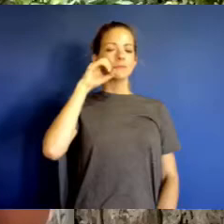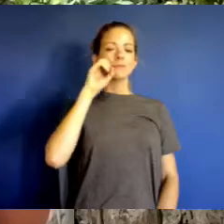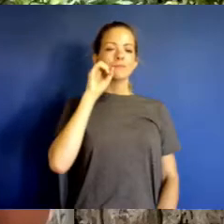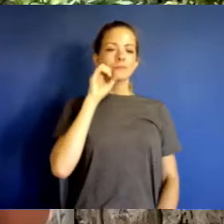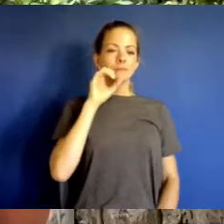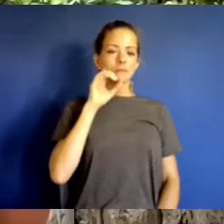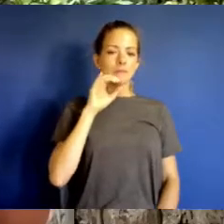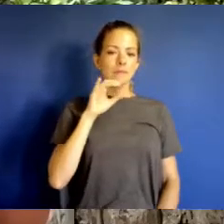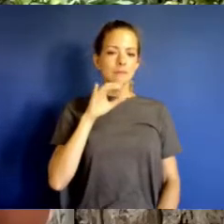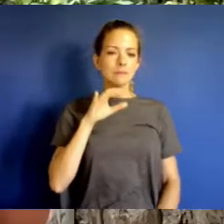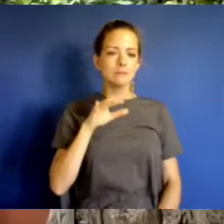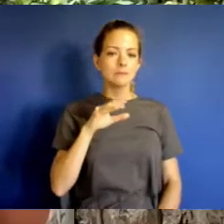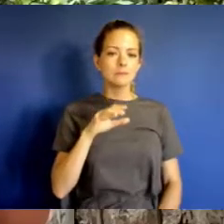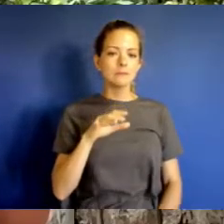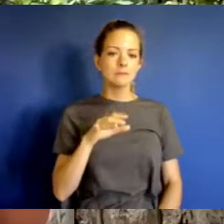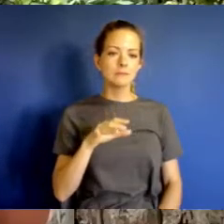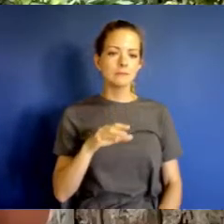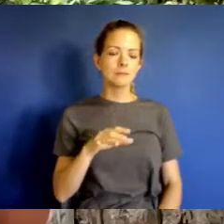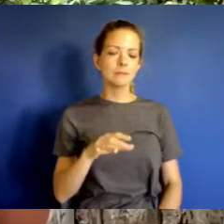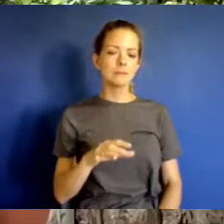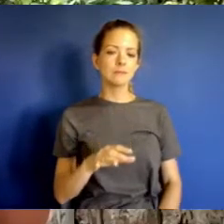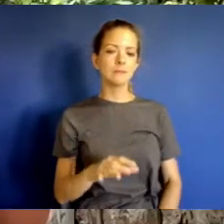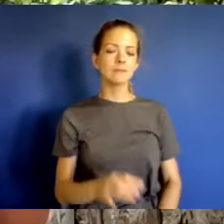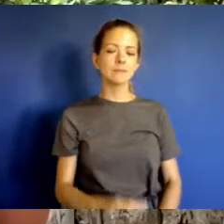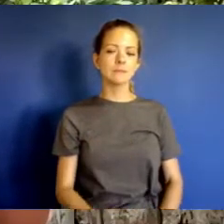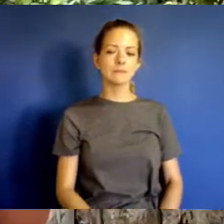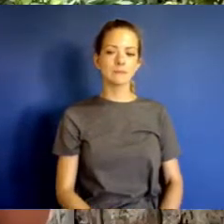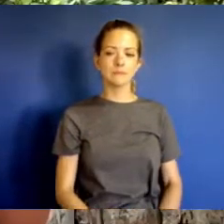A nice long exhale.